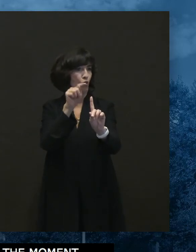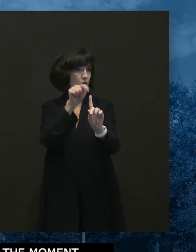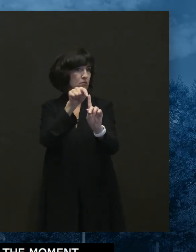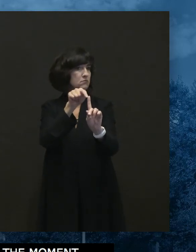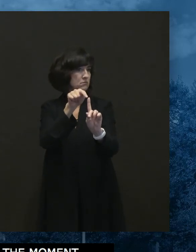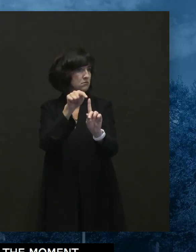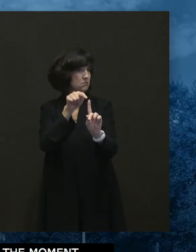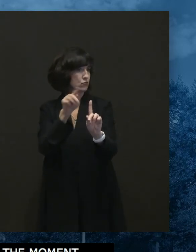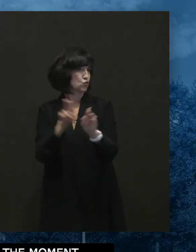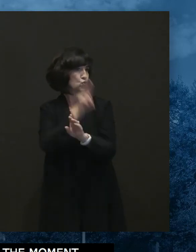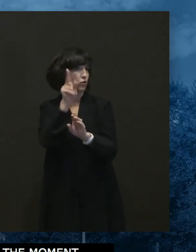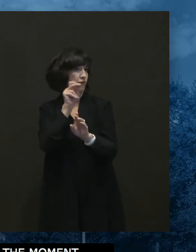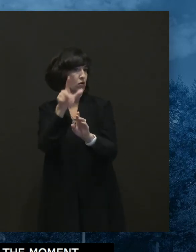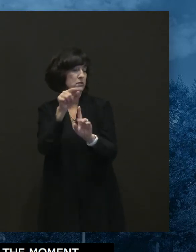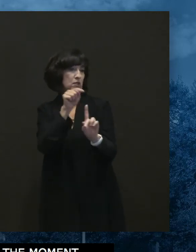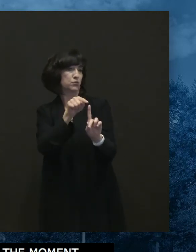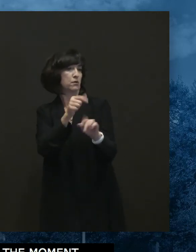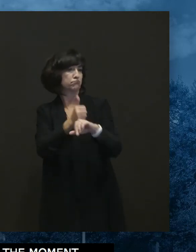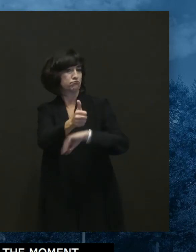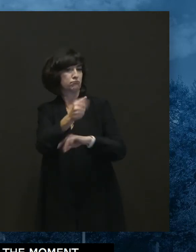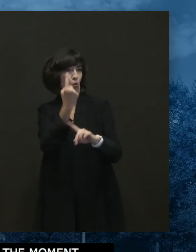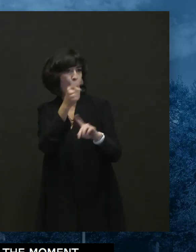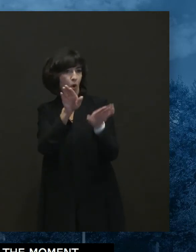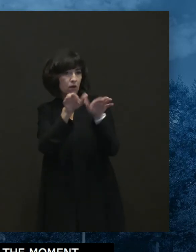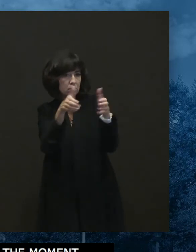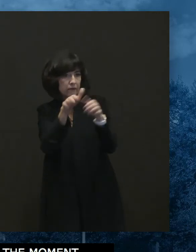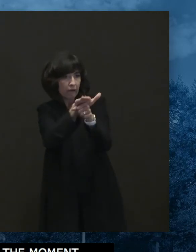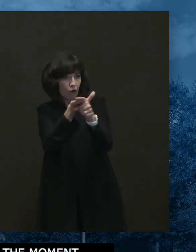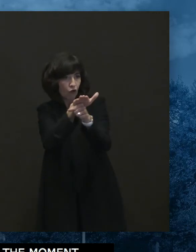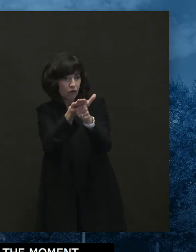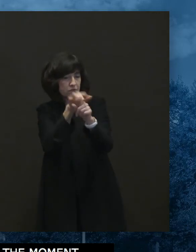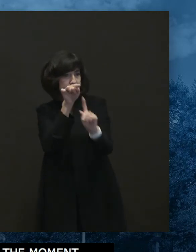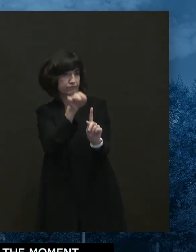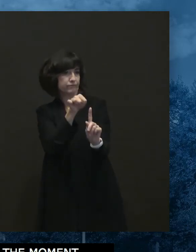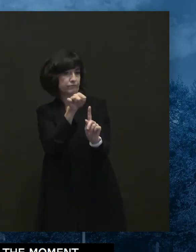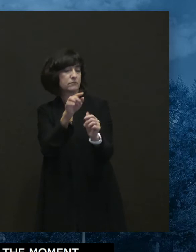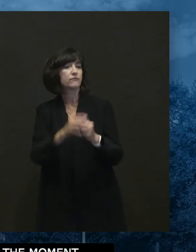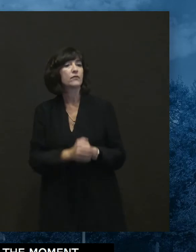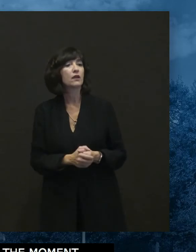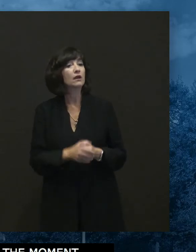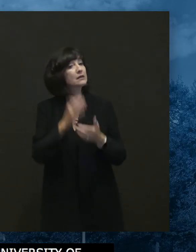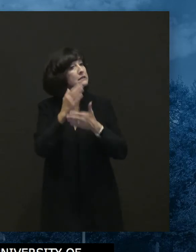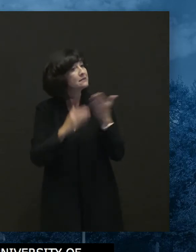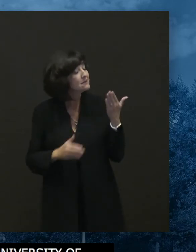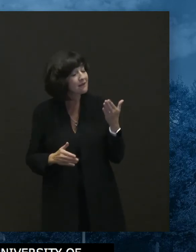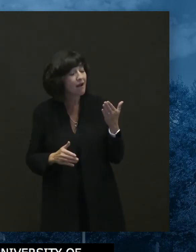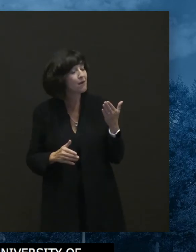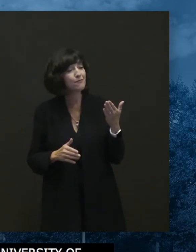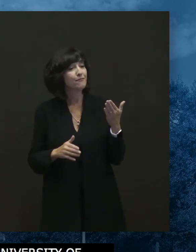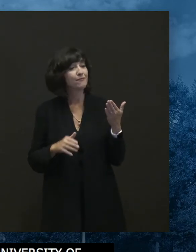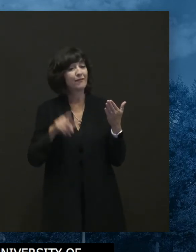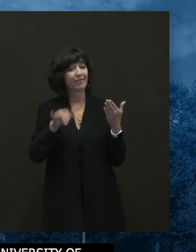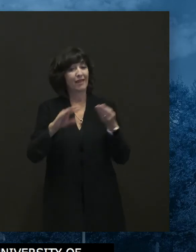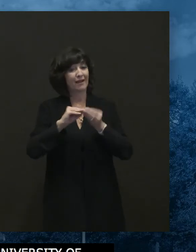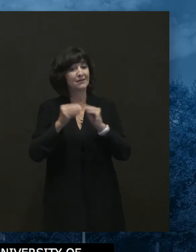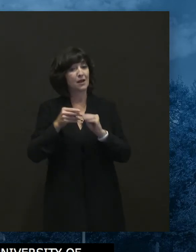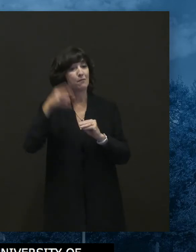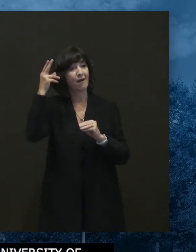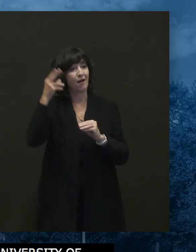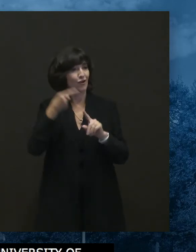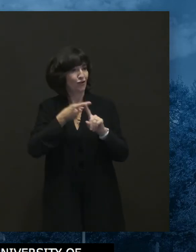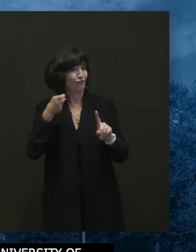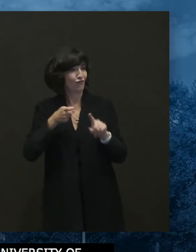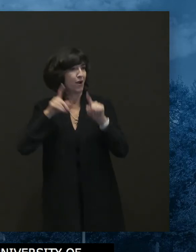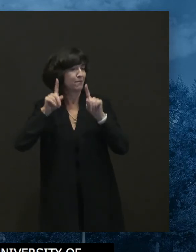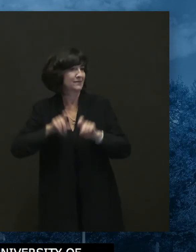can explain some of it. Some of it was a function of testing numbers being down, although the most recent numbers